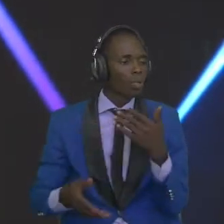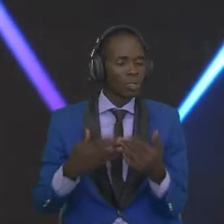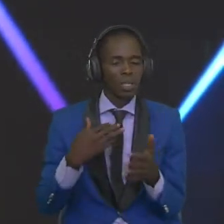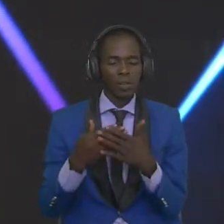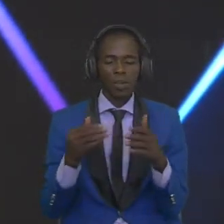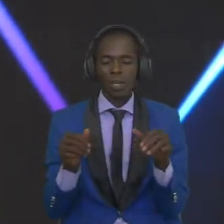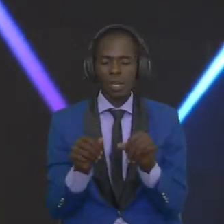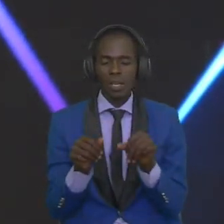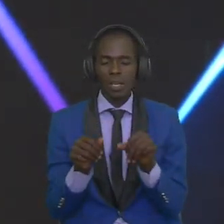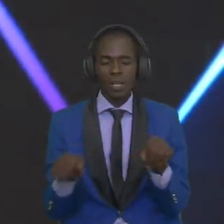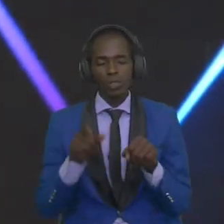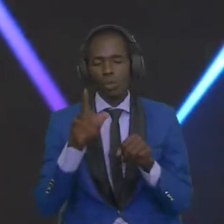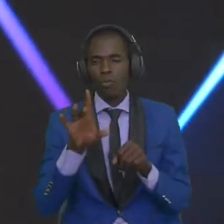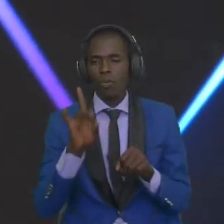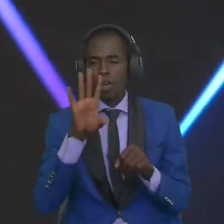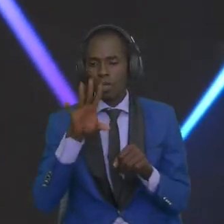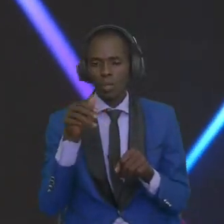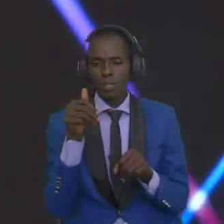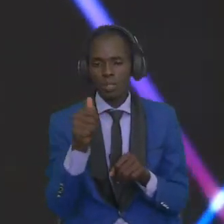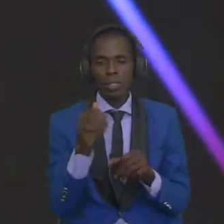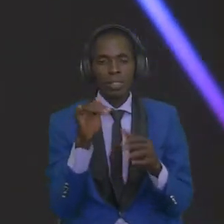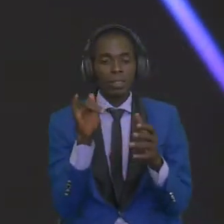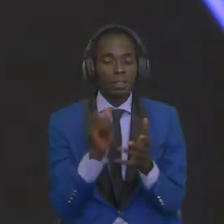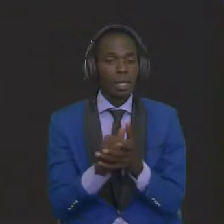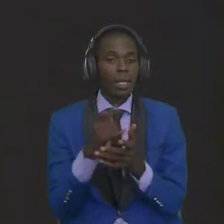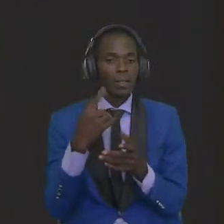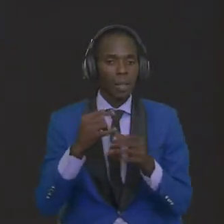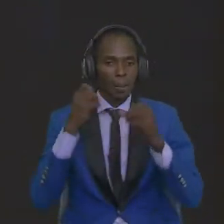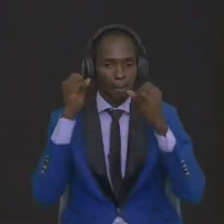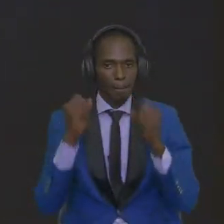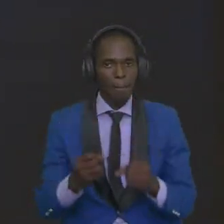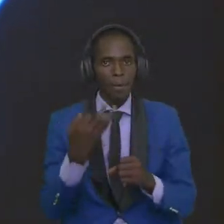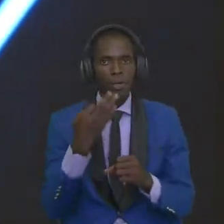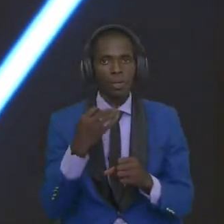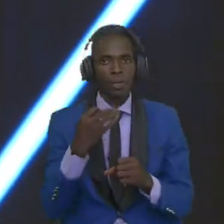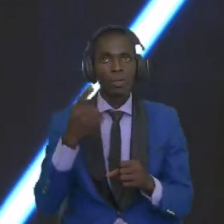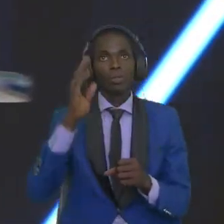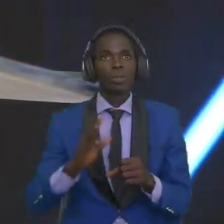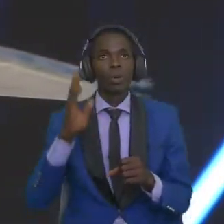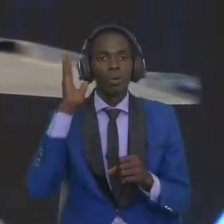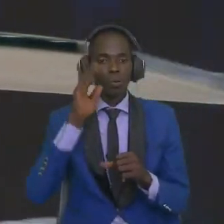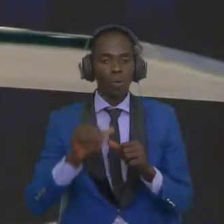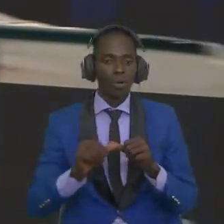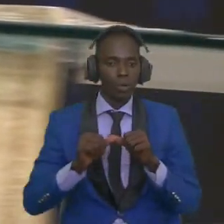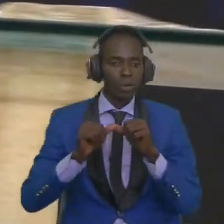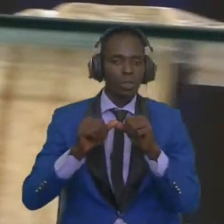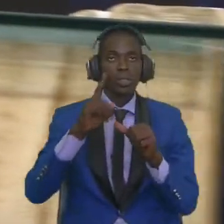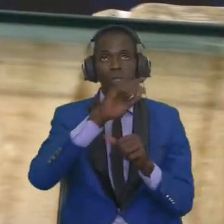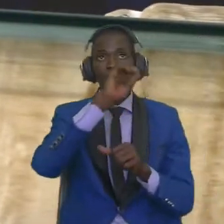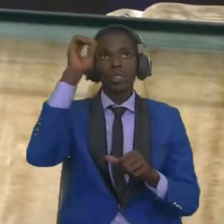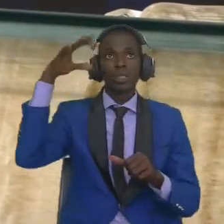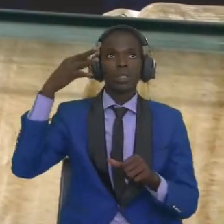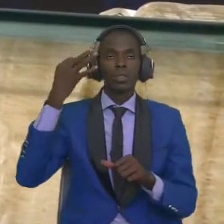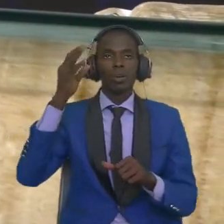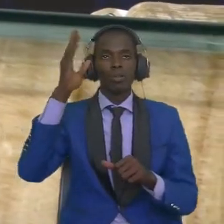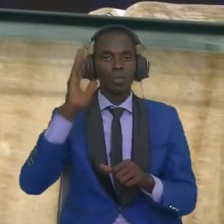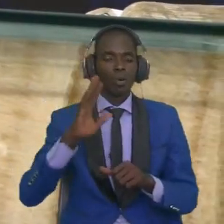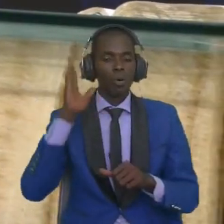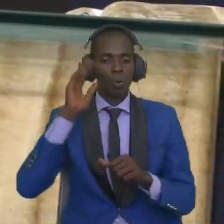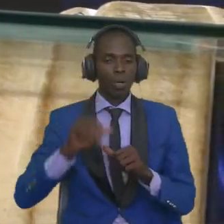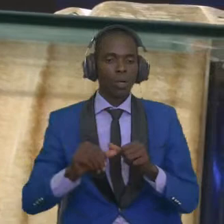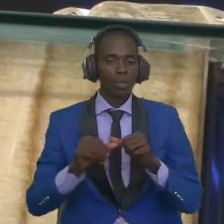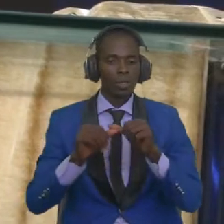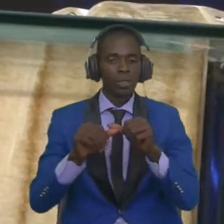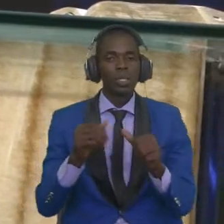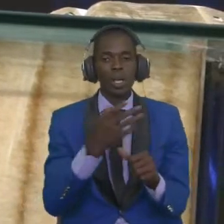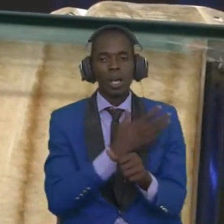you find yourself, so that the power of God will continue, the grace of God will continue, and there'll